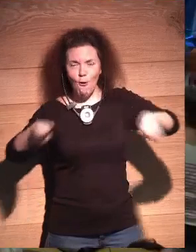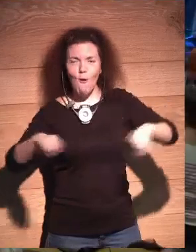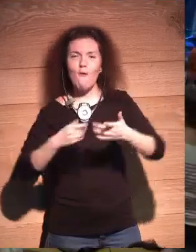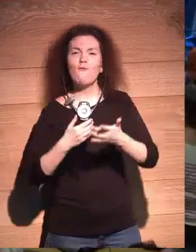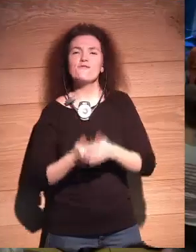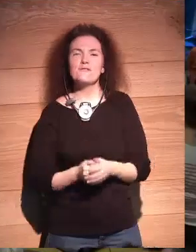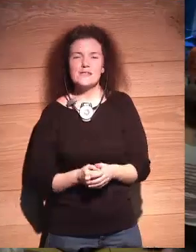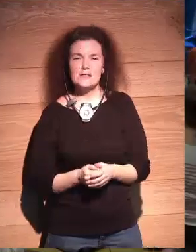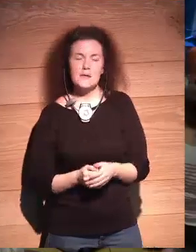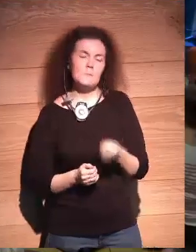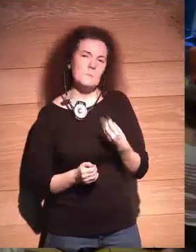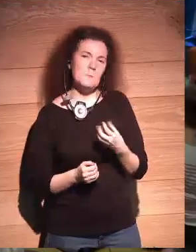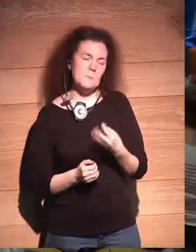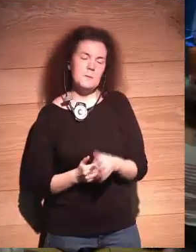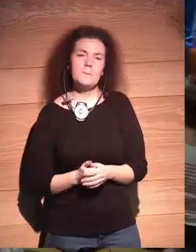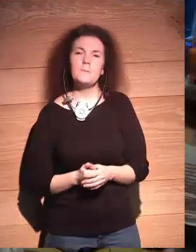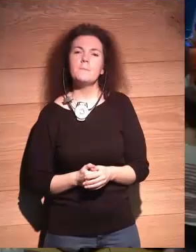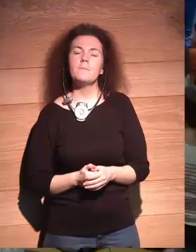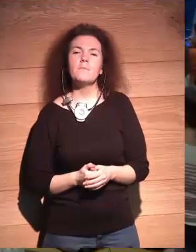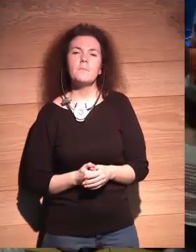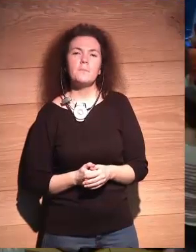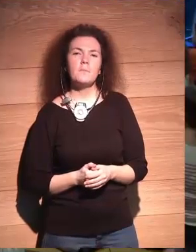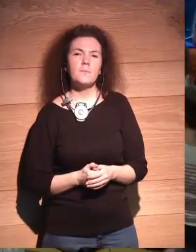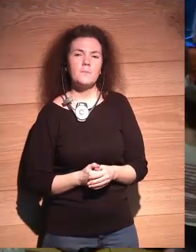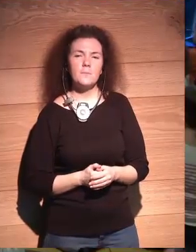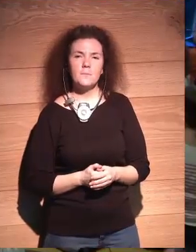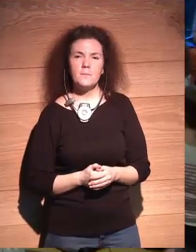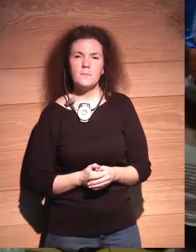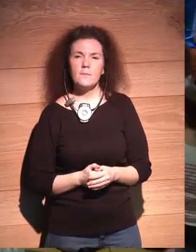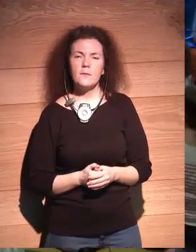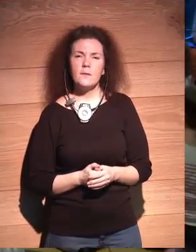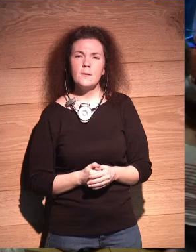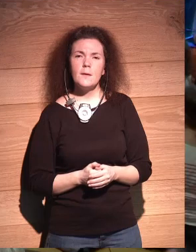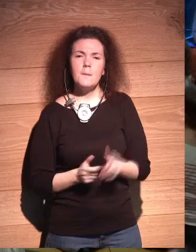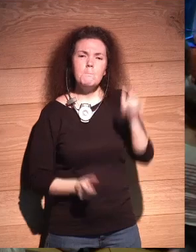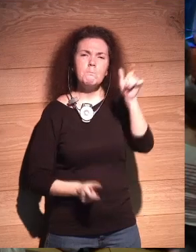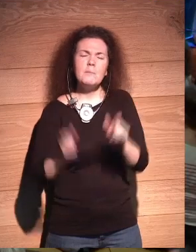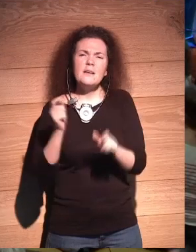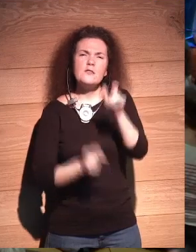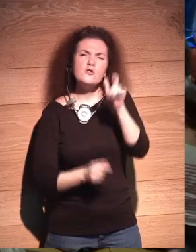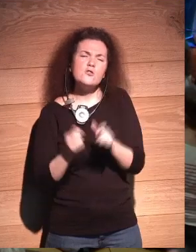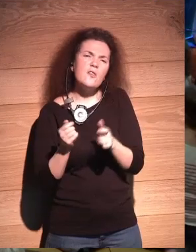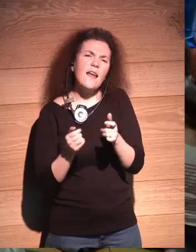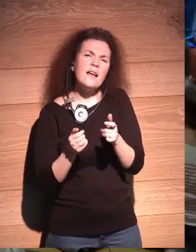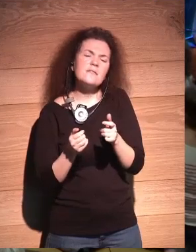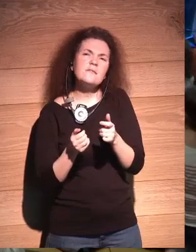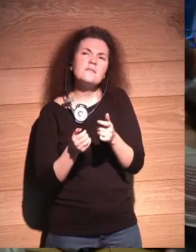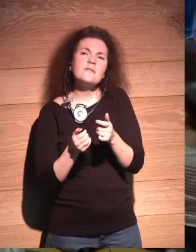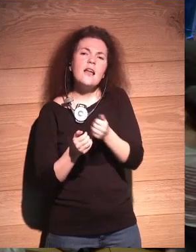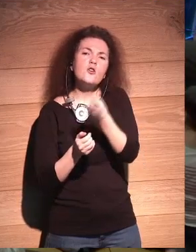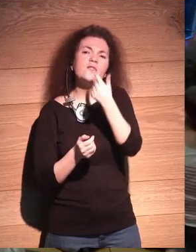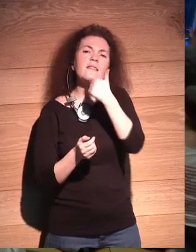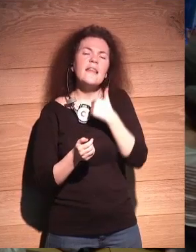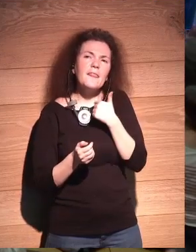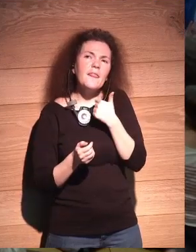great. Okay, so. You know, and how many people would say I'm a multimedia person, like